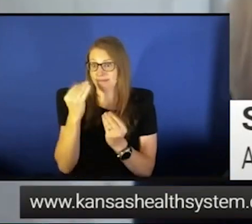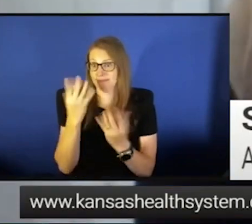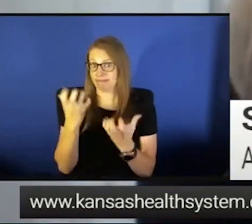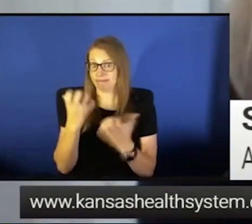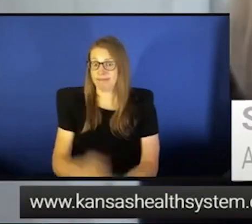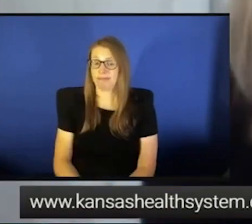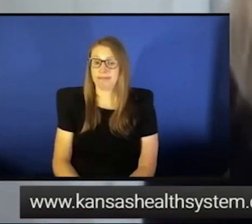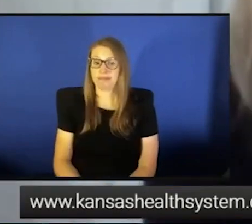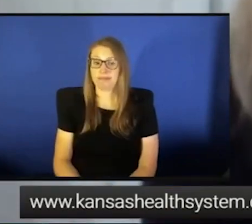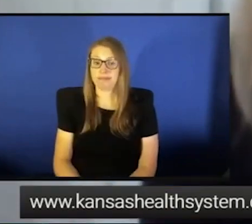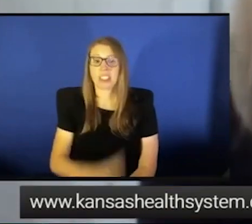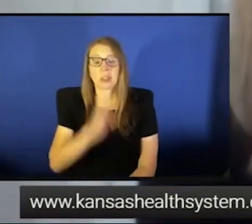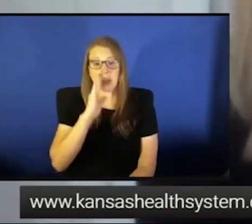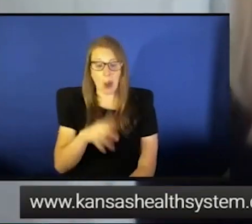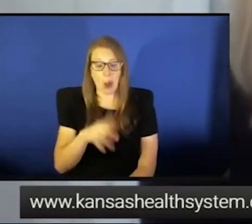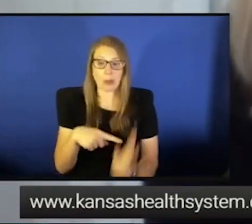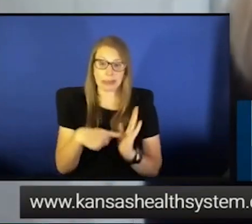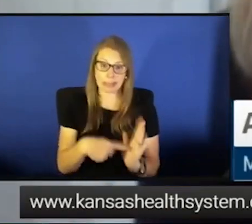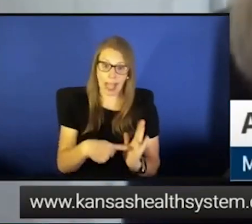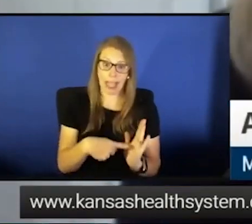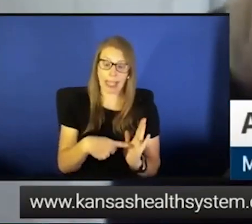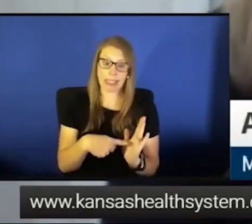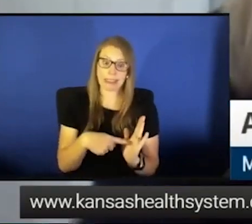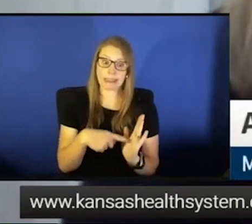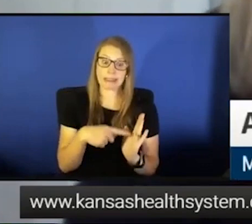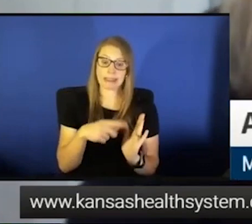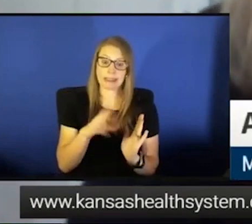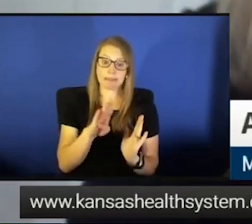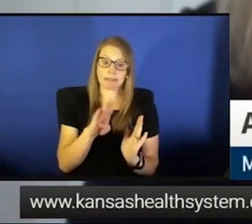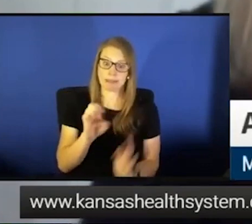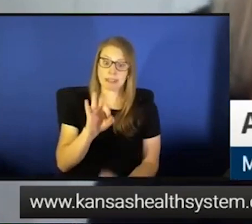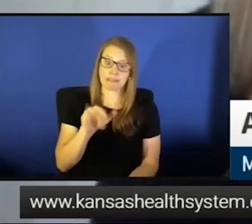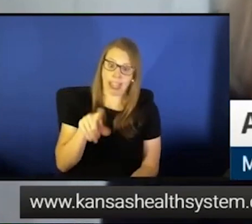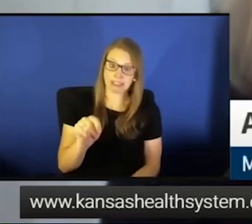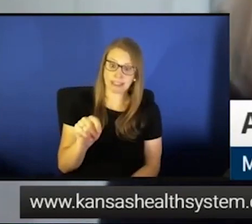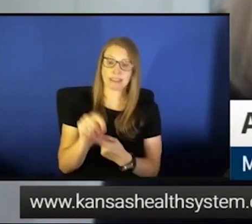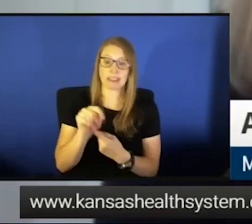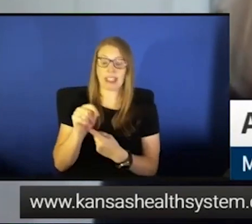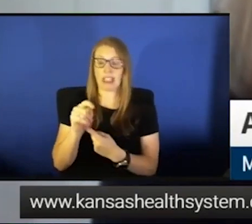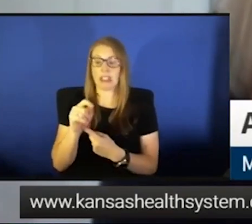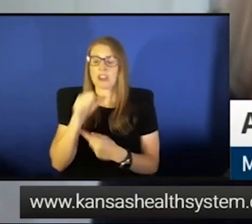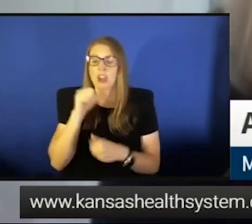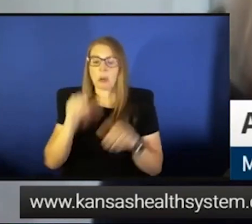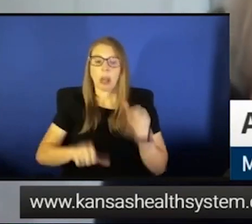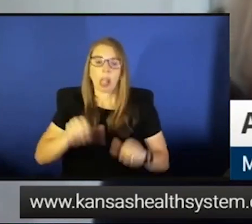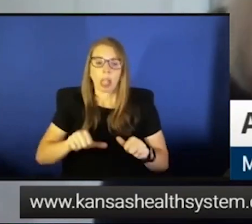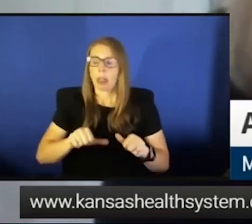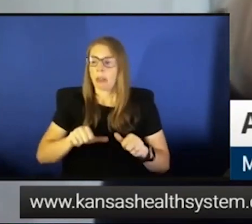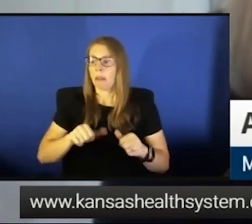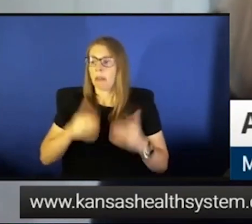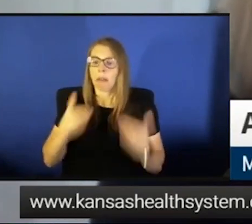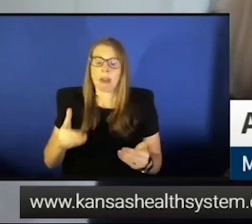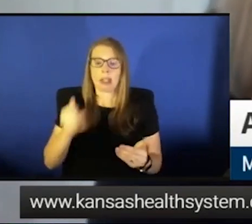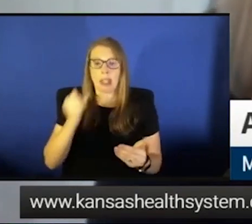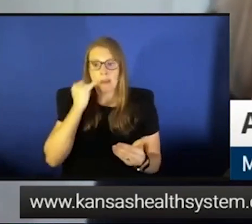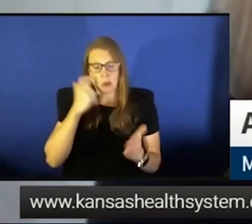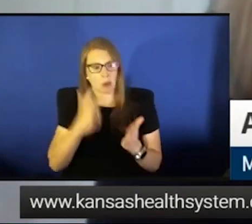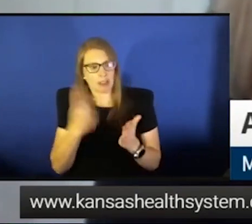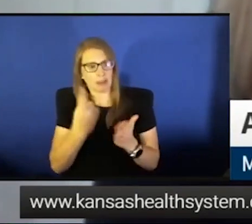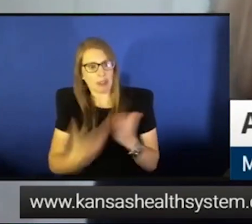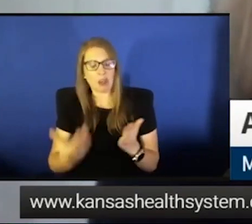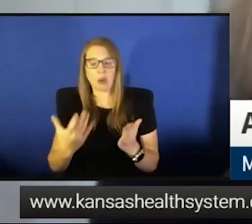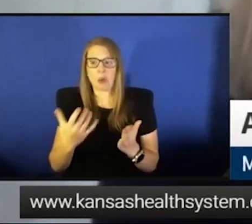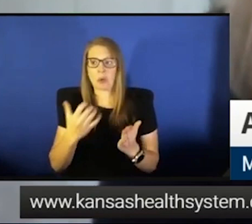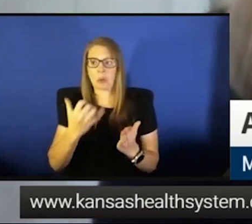Definitely know the signs and symptoms of stroke. Don't hesitate to act if you think you're seeing anything wrong. Go with your